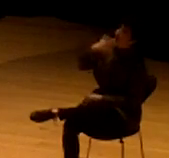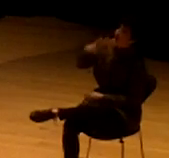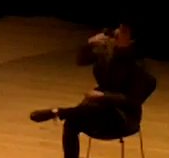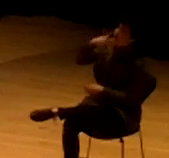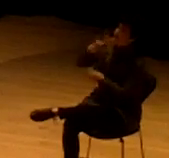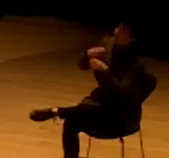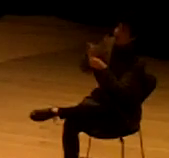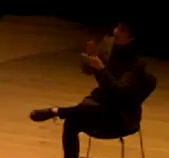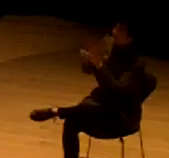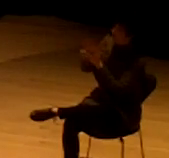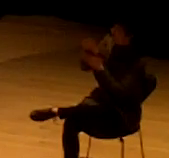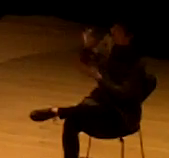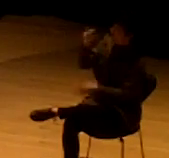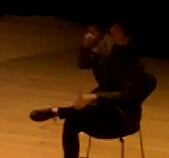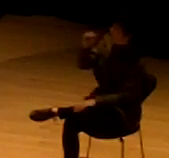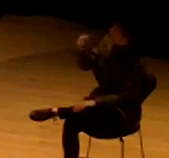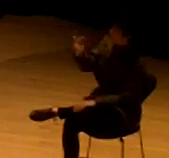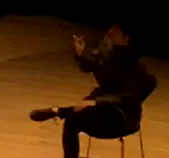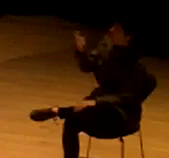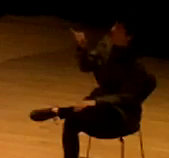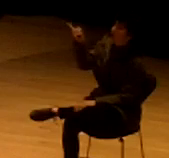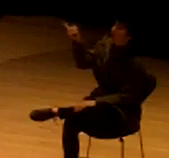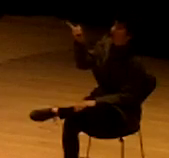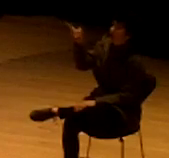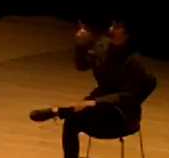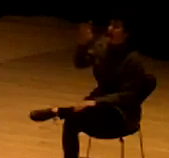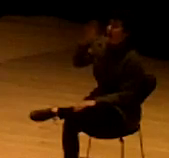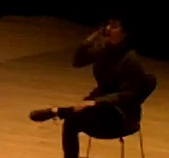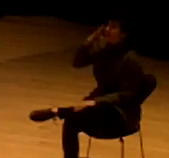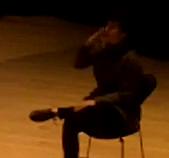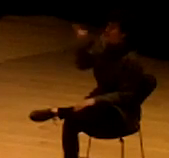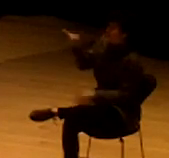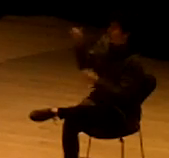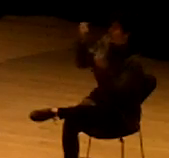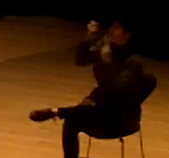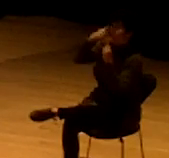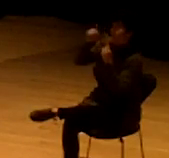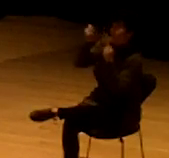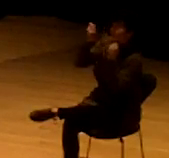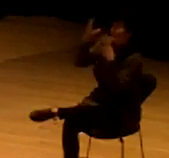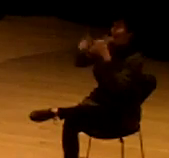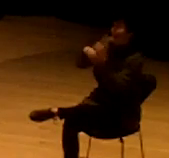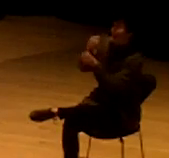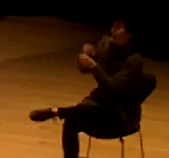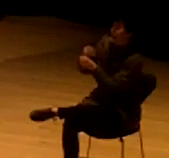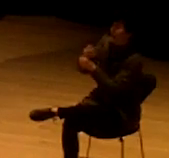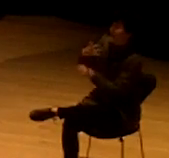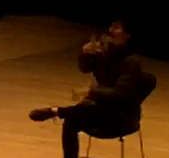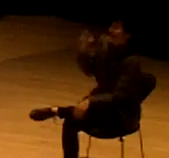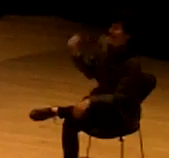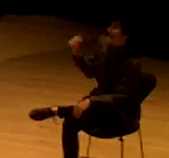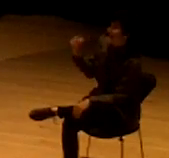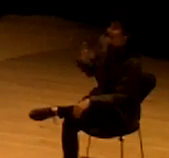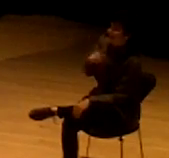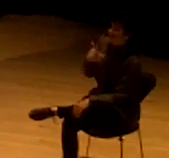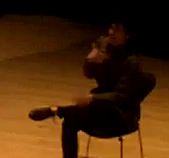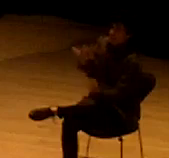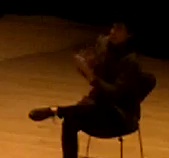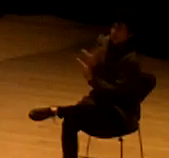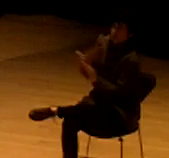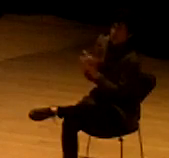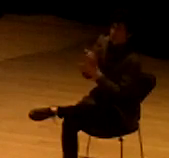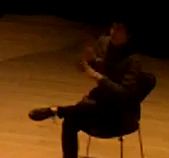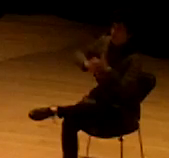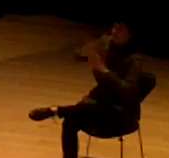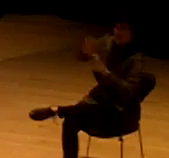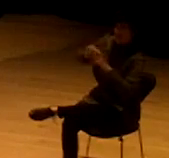we've never had the conversations that I just engaged in with you, and it was a treat. It was a treat to be